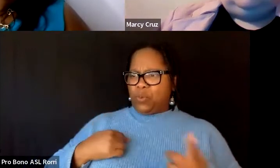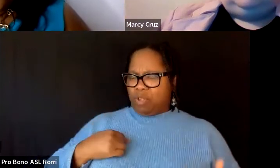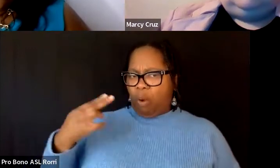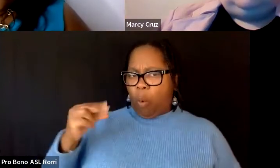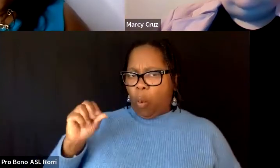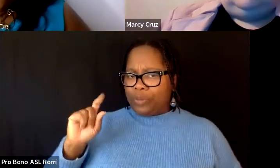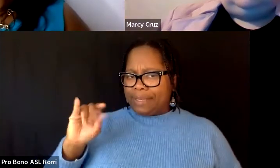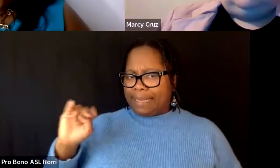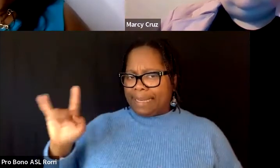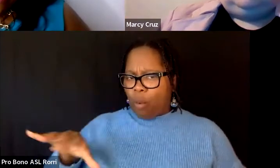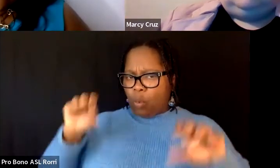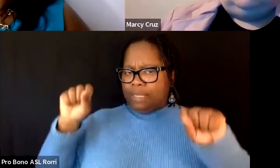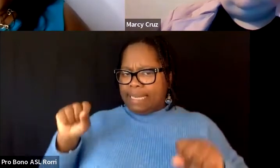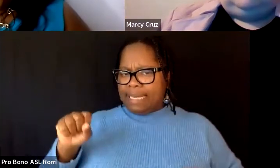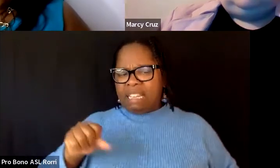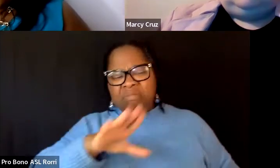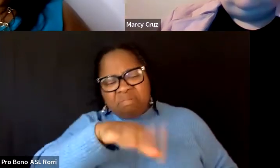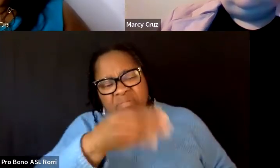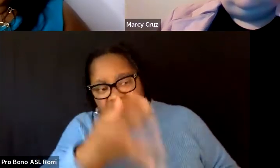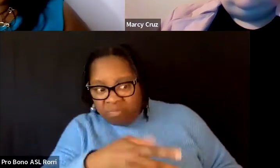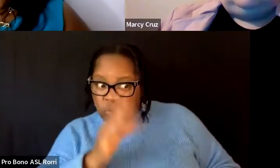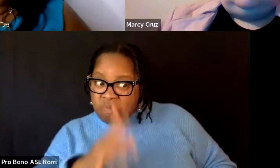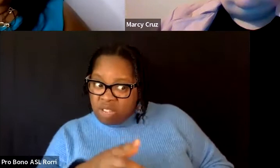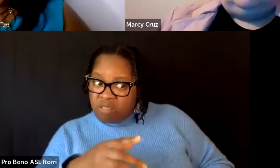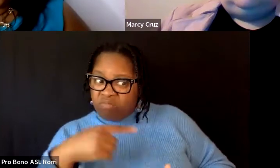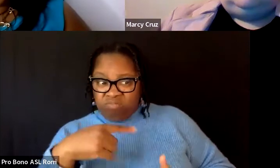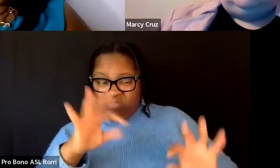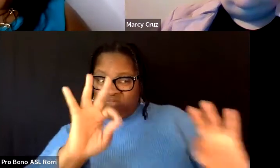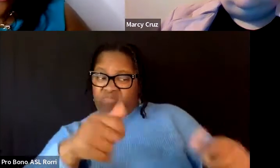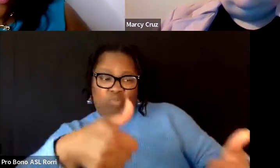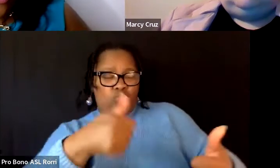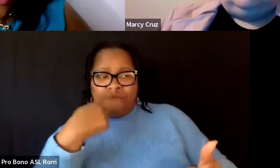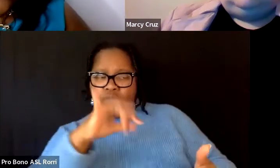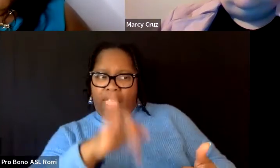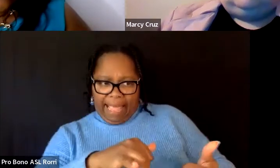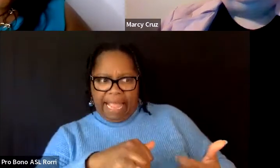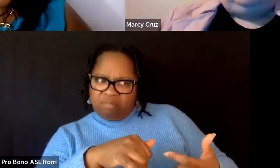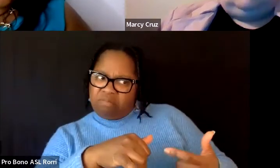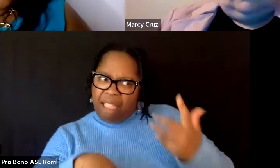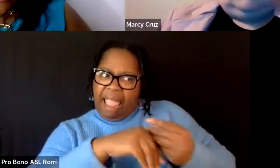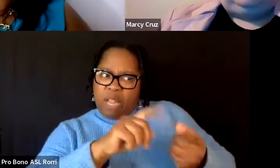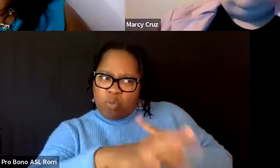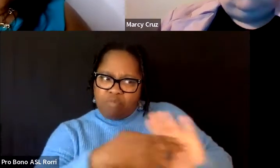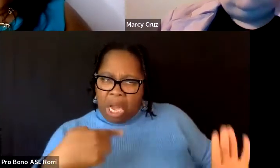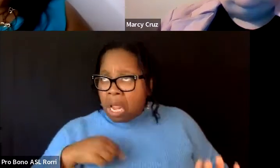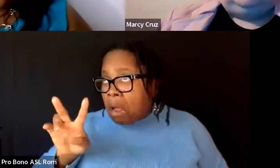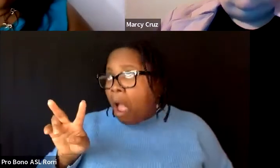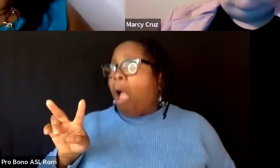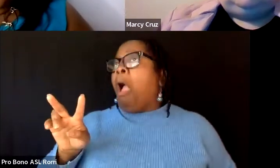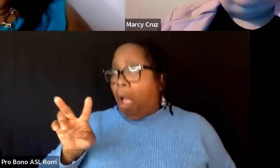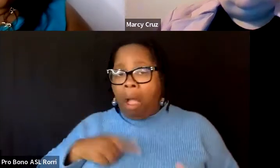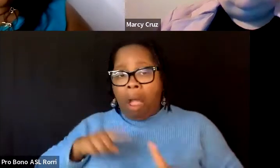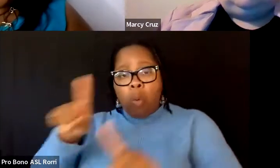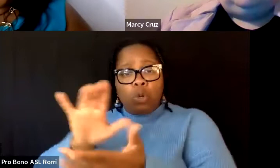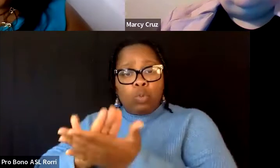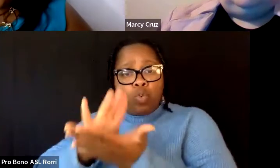great with this. You should, add this to your brand. And so I went to hosting school and took hosting classes because